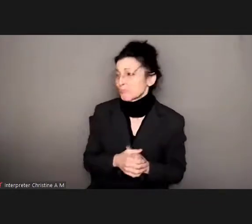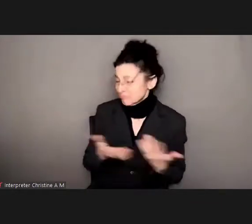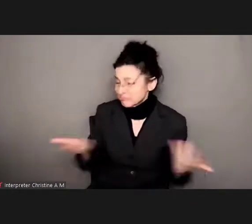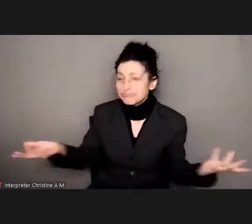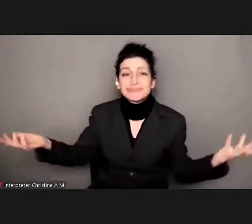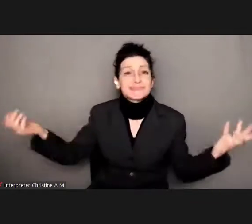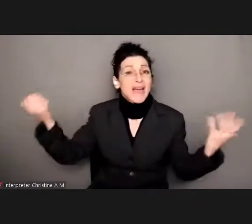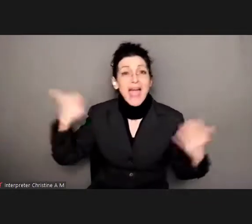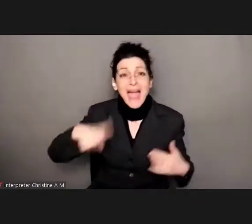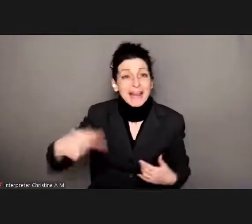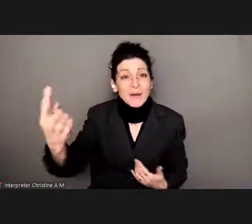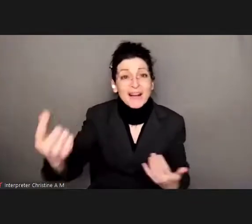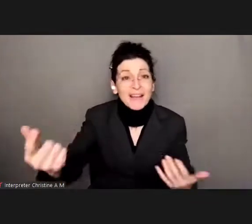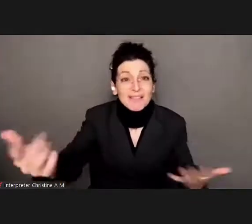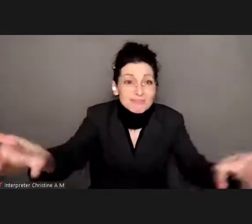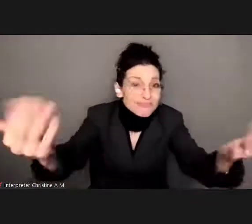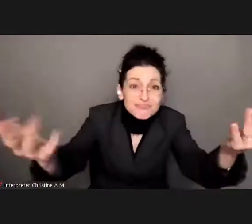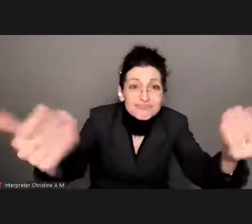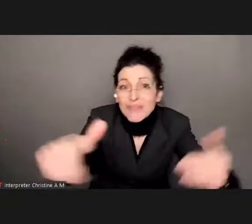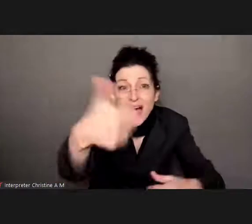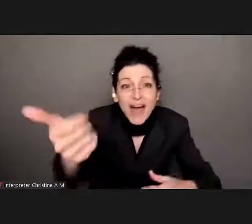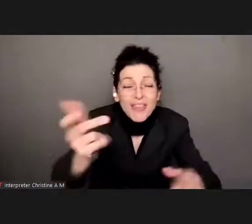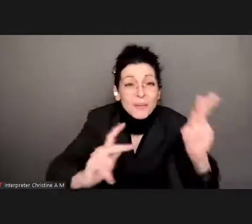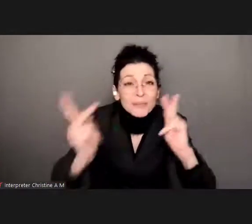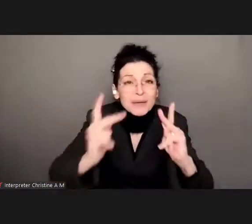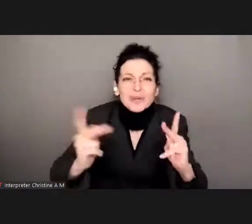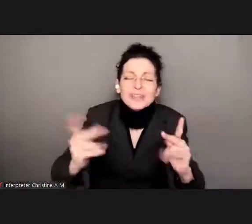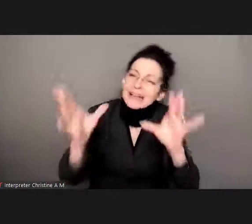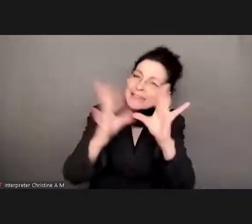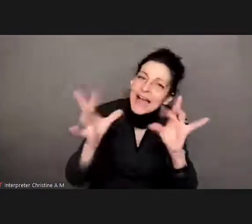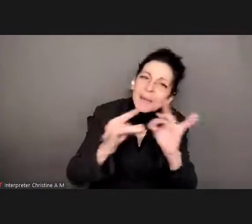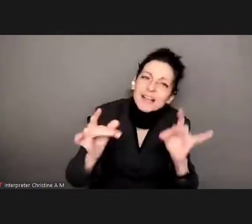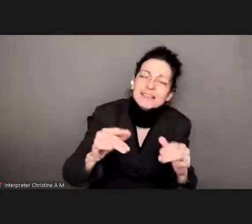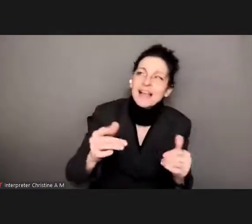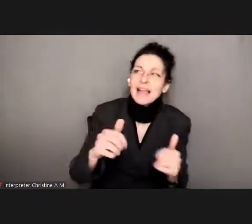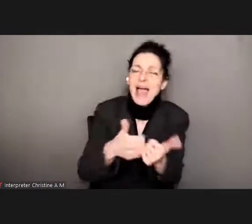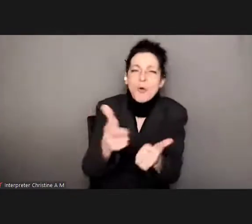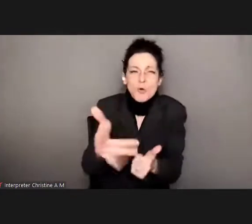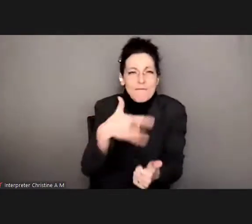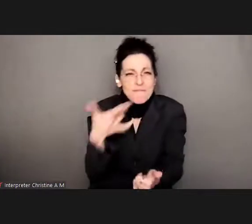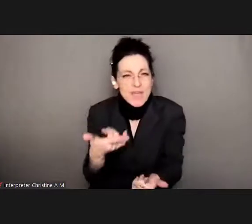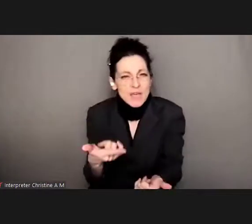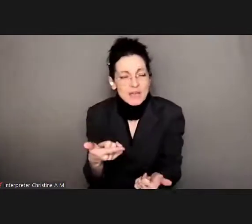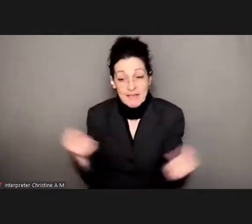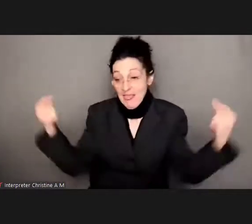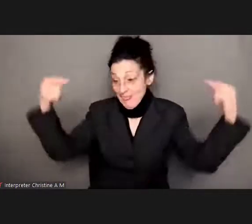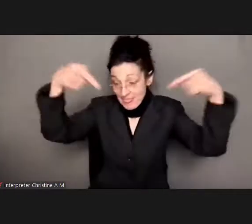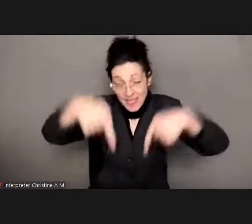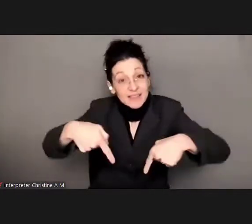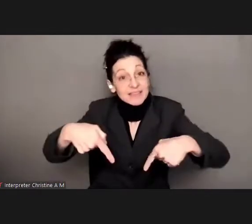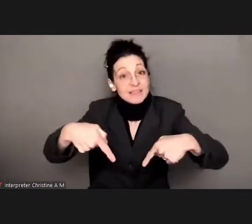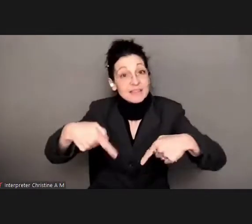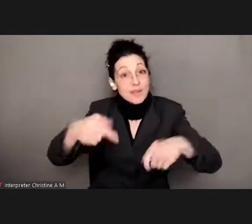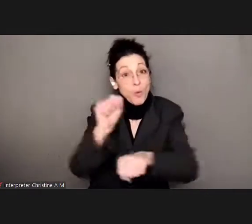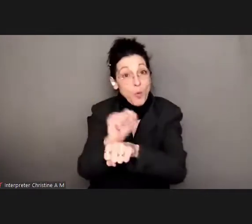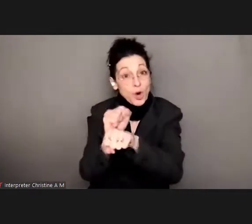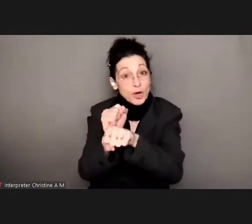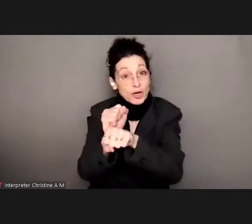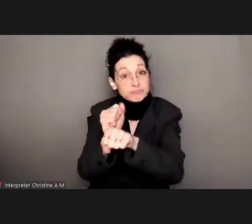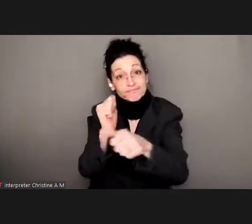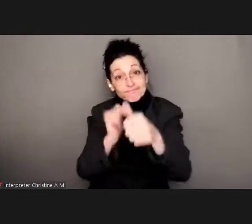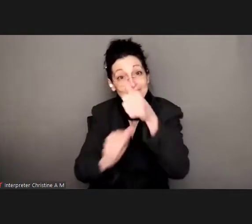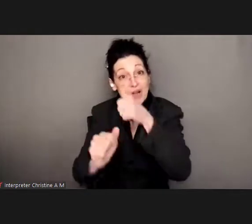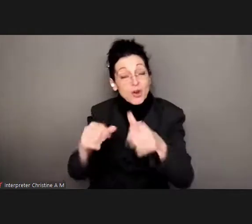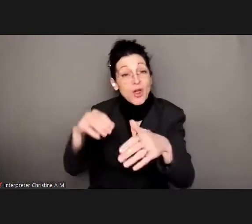somebody non-accessibility committee? How has some of this work impacted your own work as a consultant or in another role at the